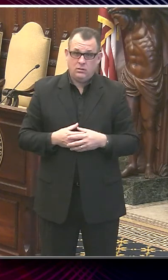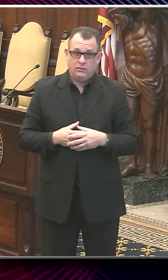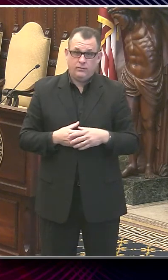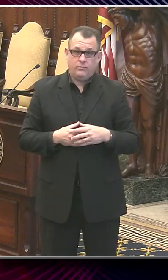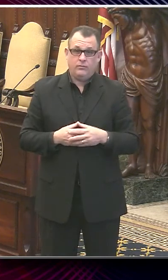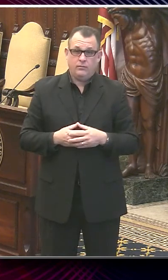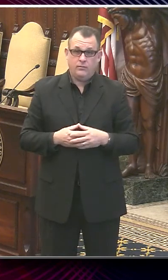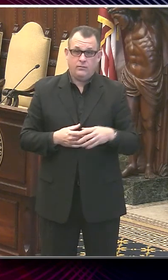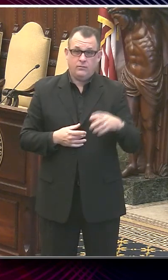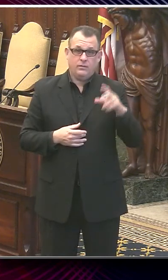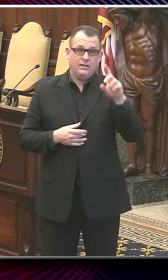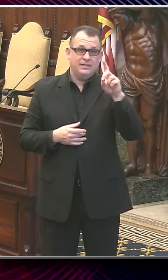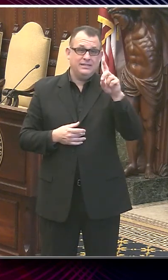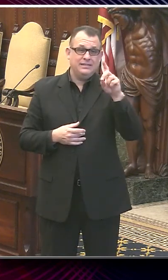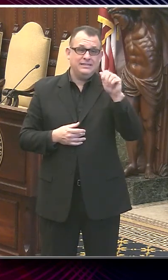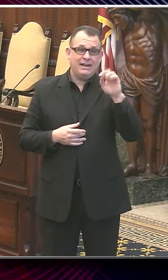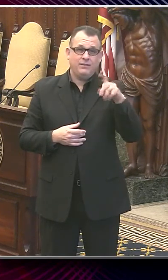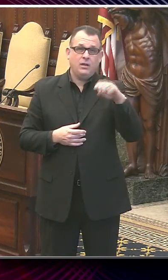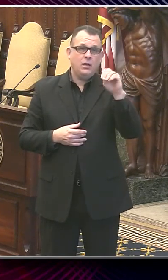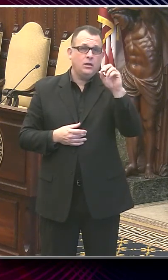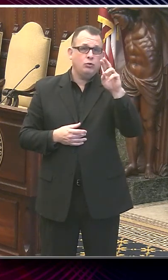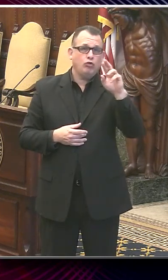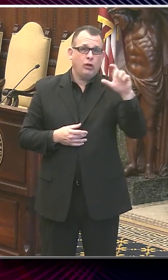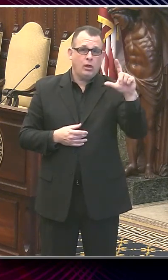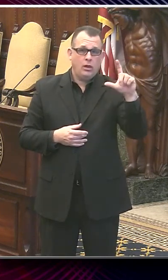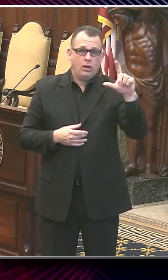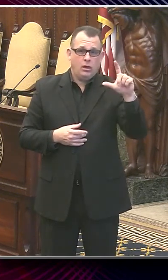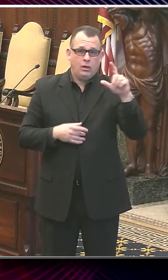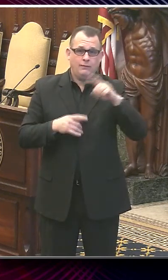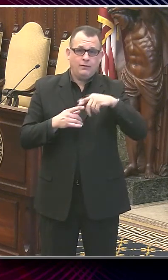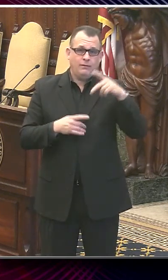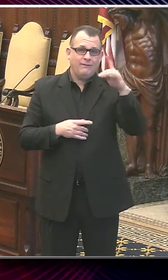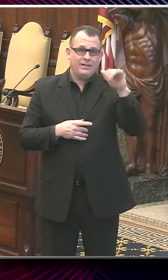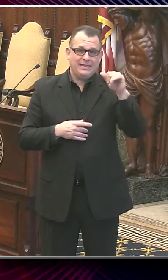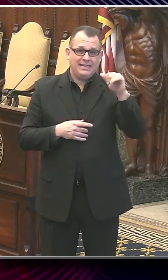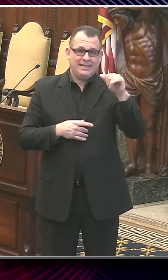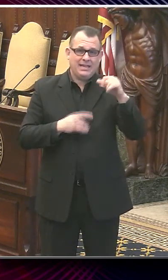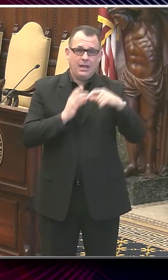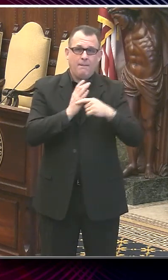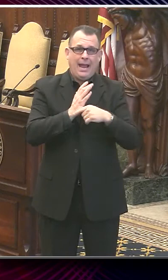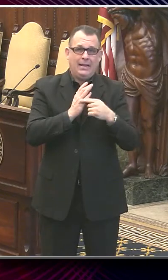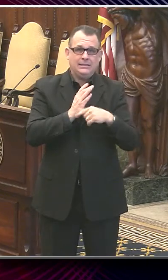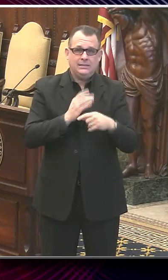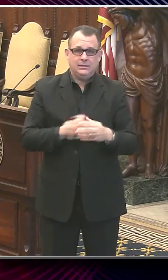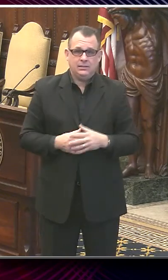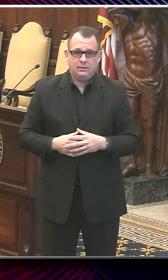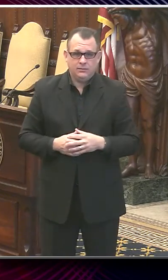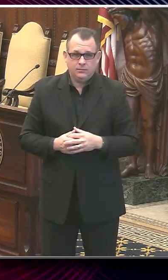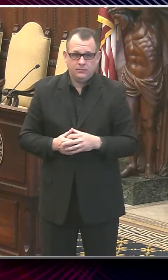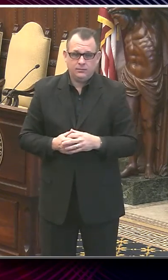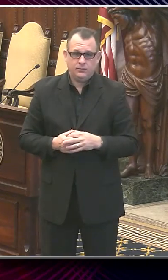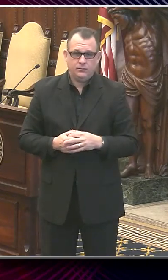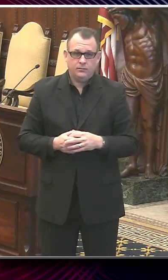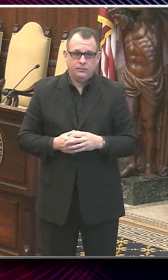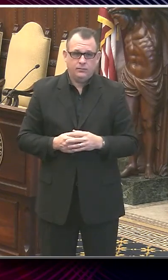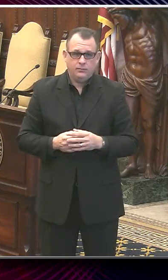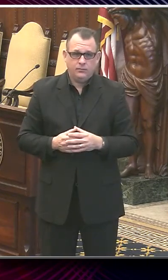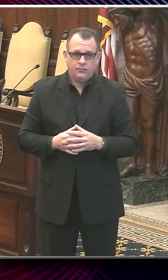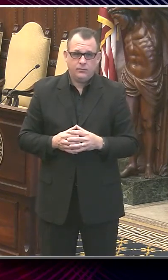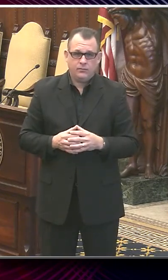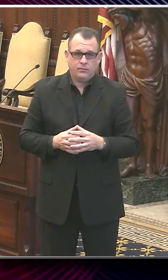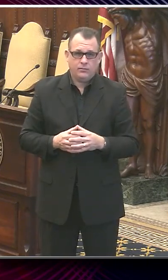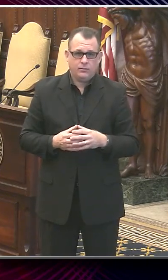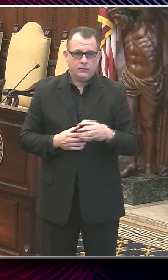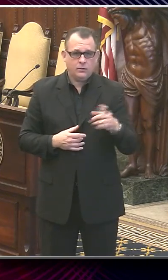Philadelphia Magazine. Hi, Dr. Farley. First question is for you. You said earlier that you do have